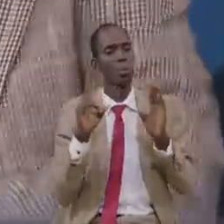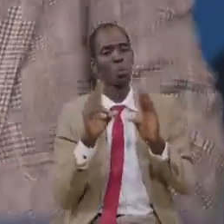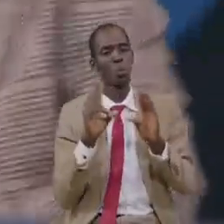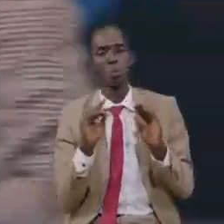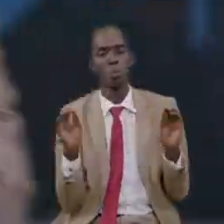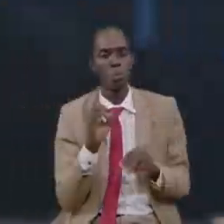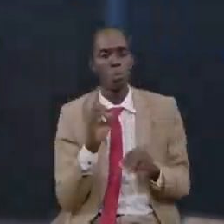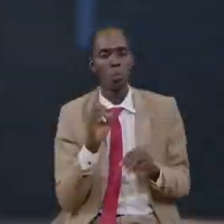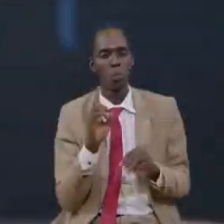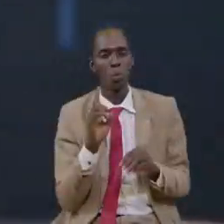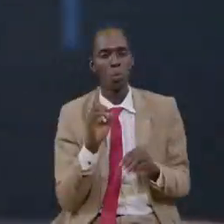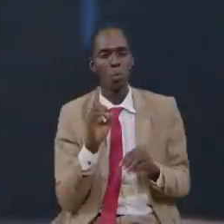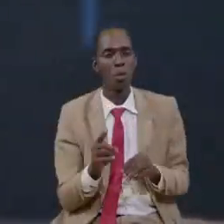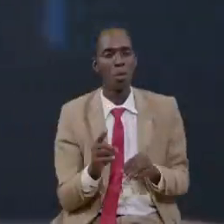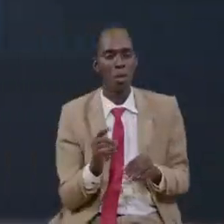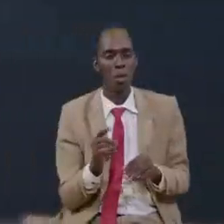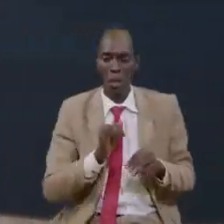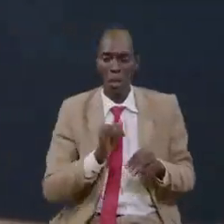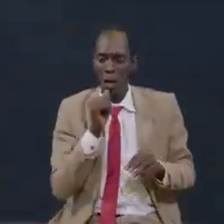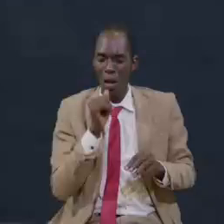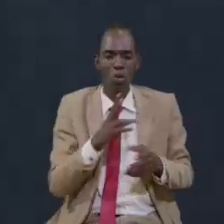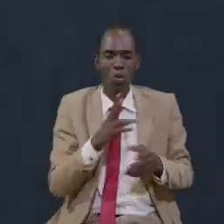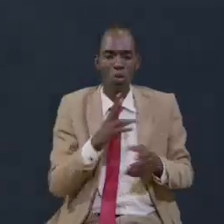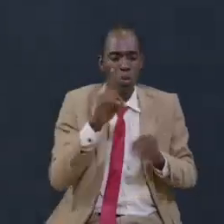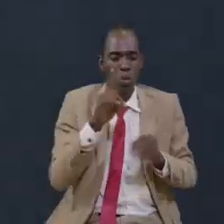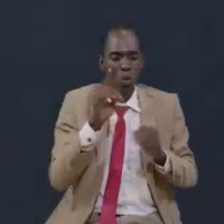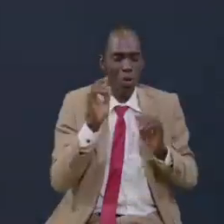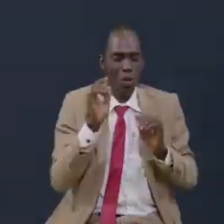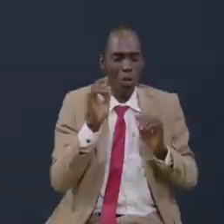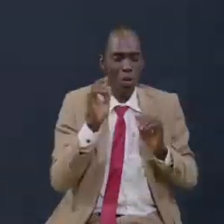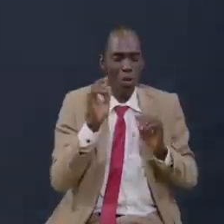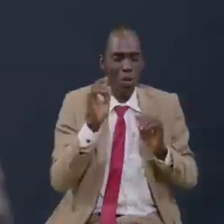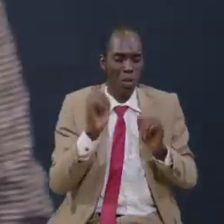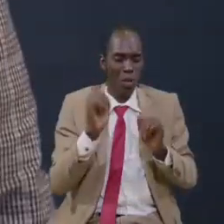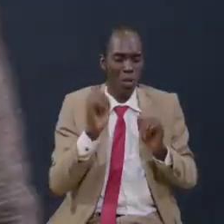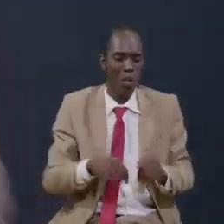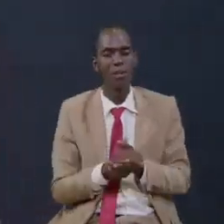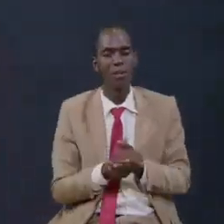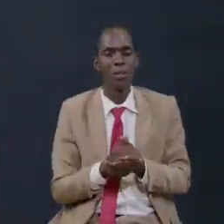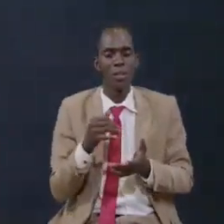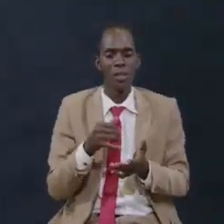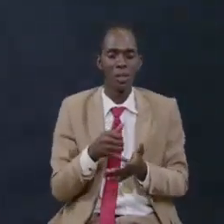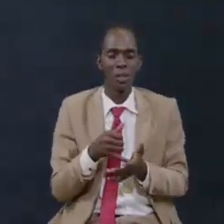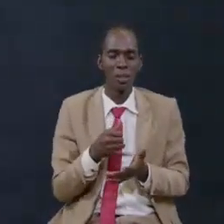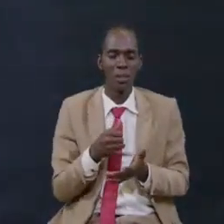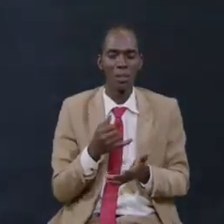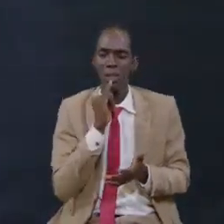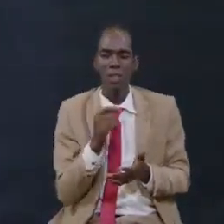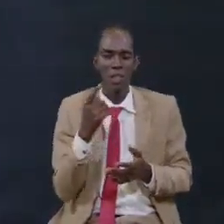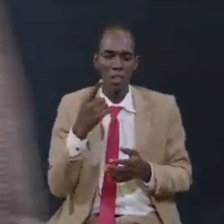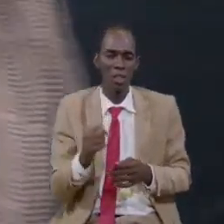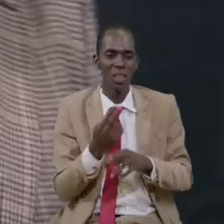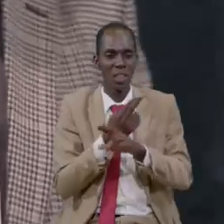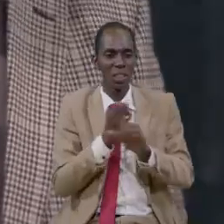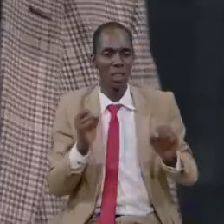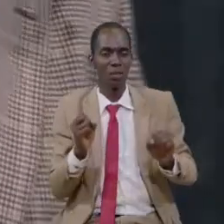I am, and who can stop me? But the Redeemer that comes to redeem us,